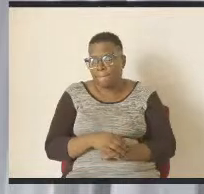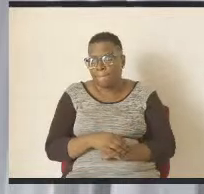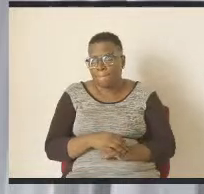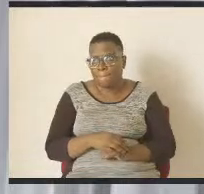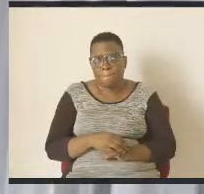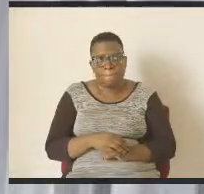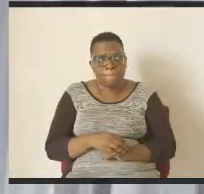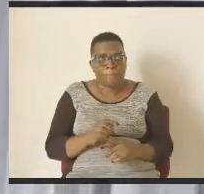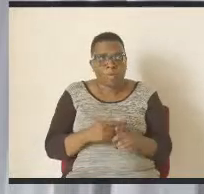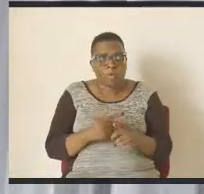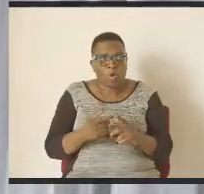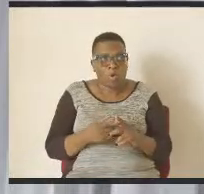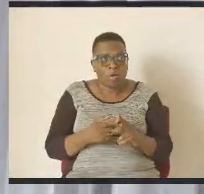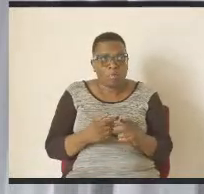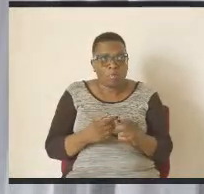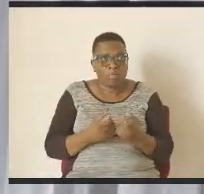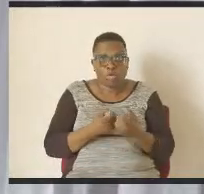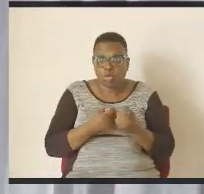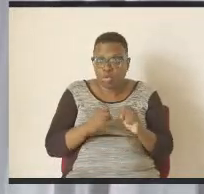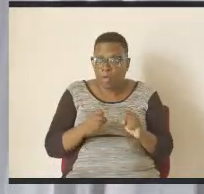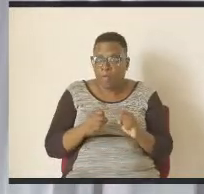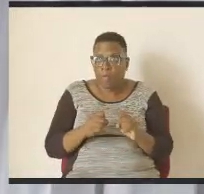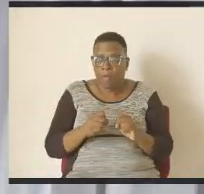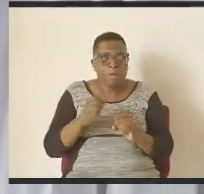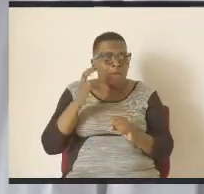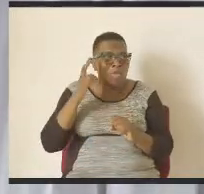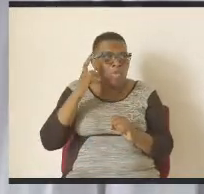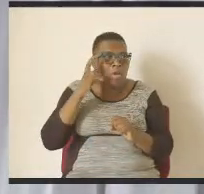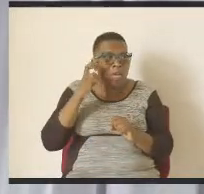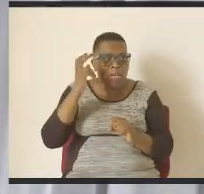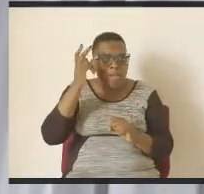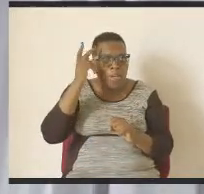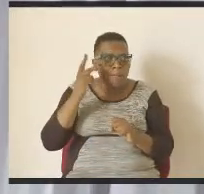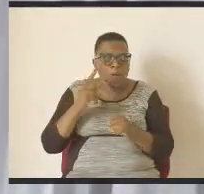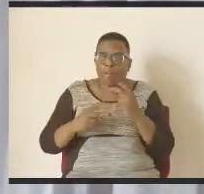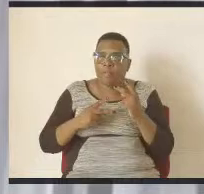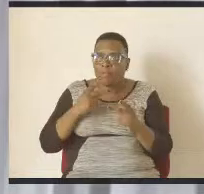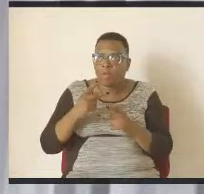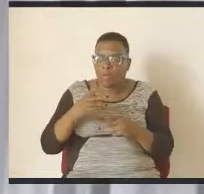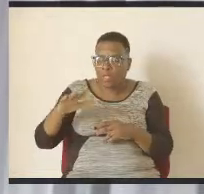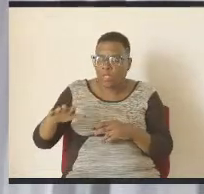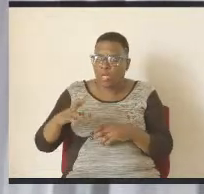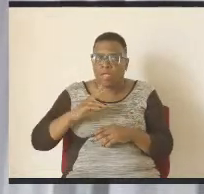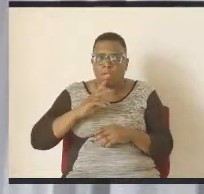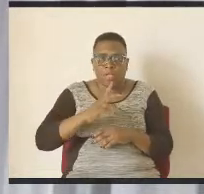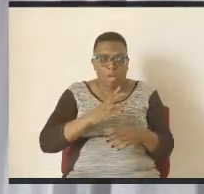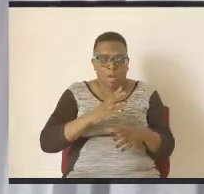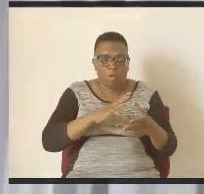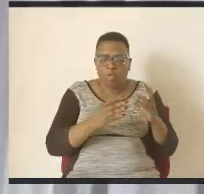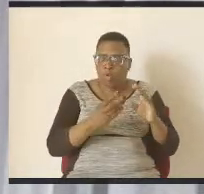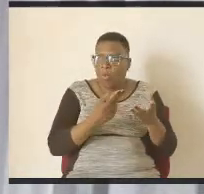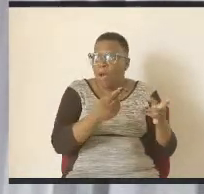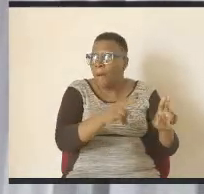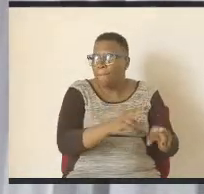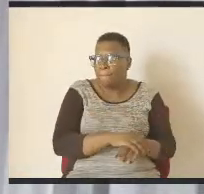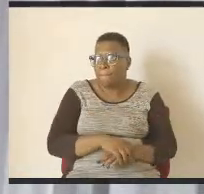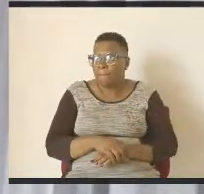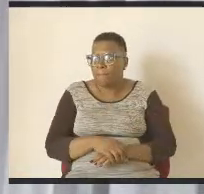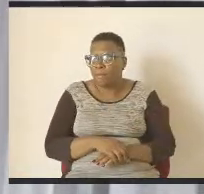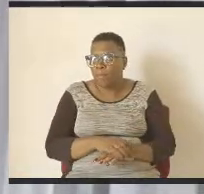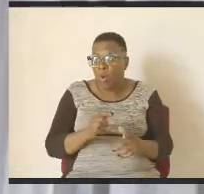or to rescue them. You can hear the anguish in the parents' voice when they're talking about a missing